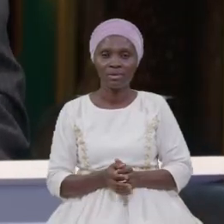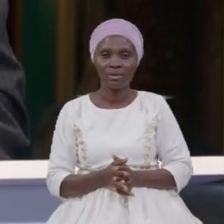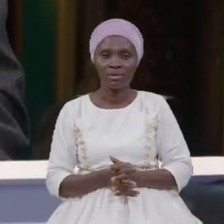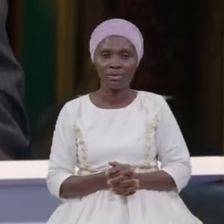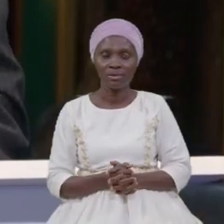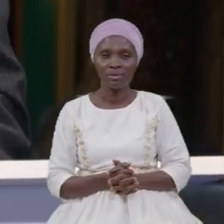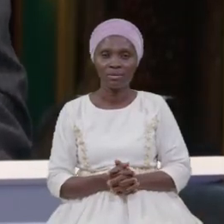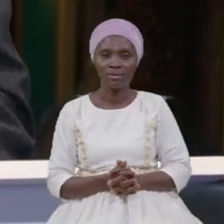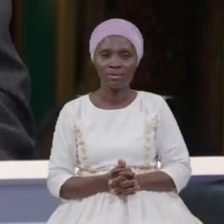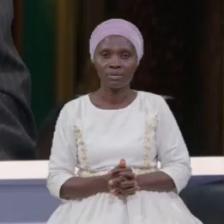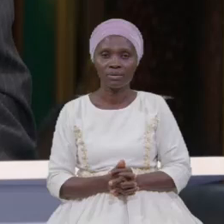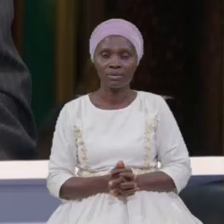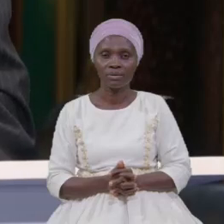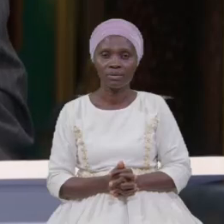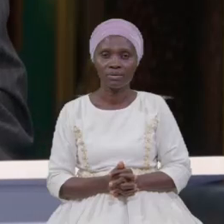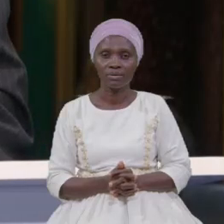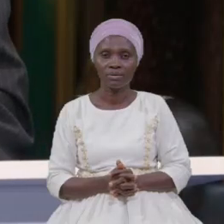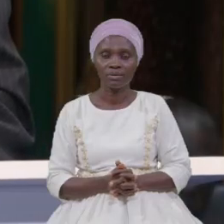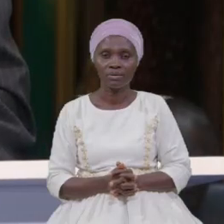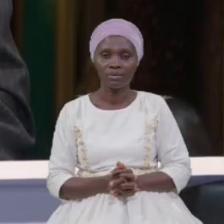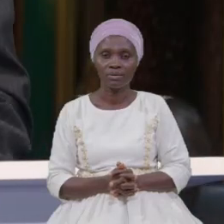3 p.m.